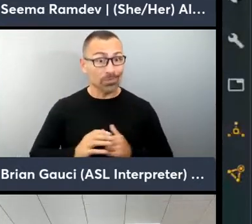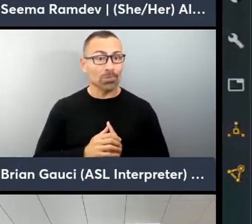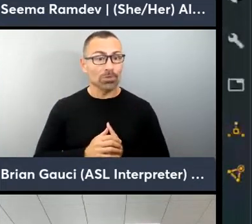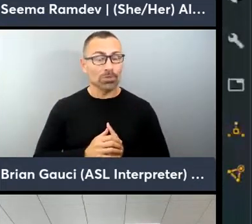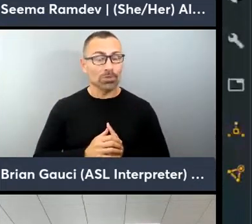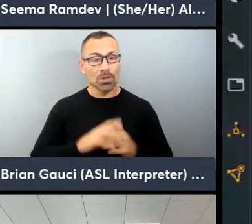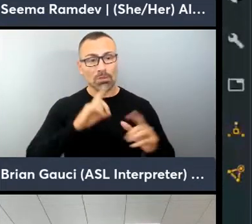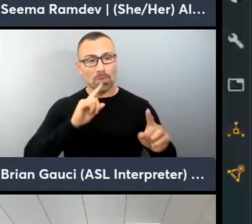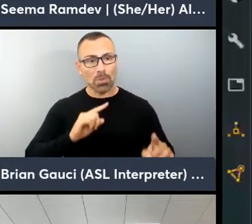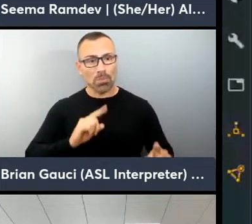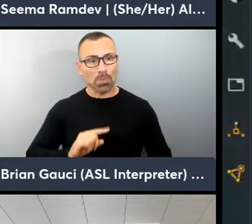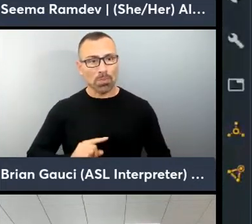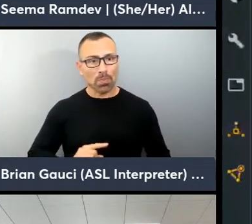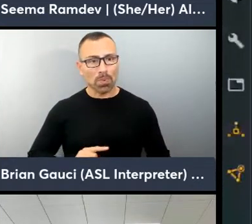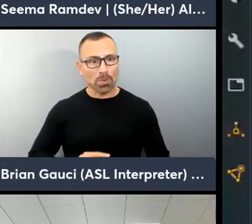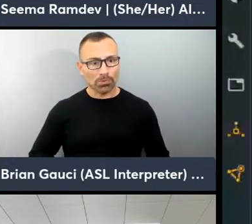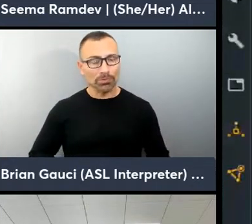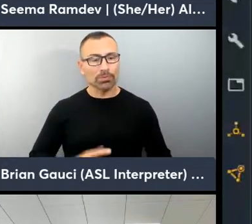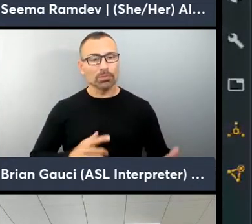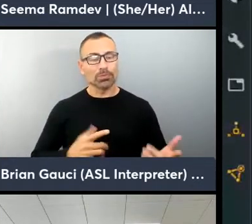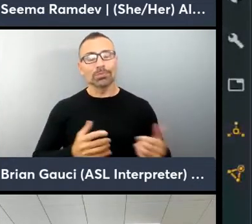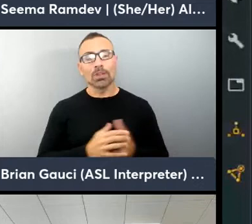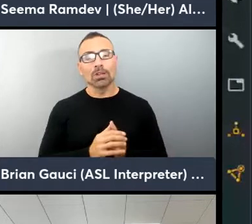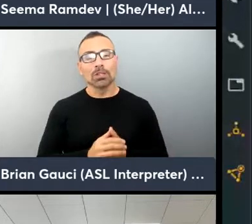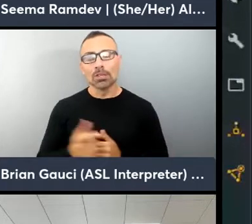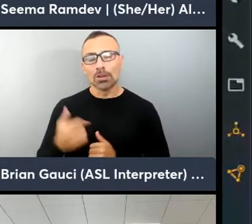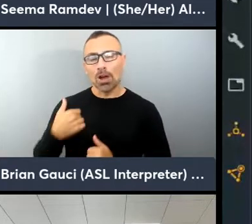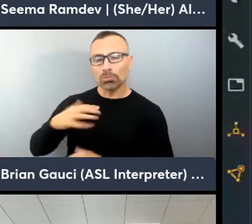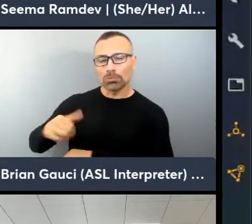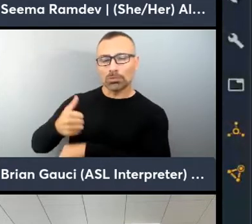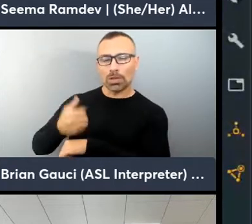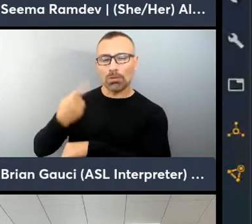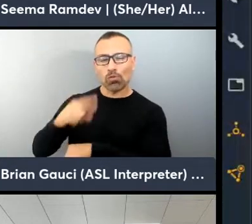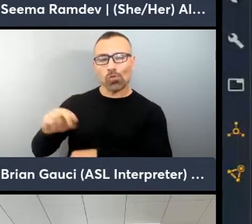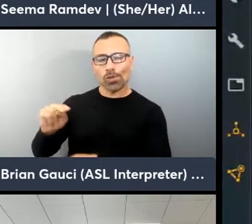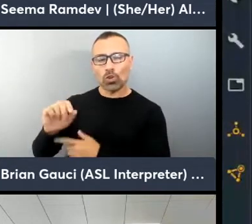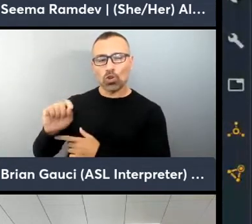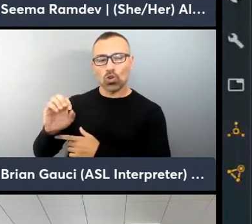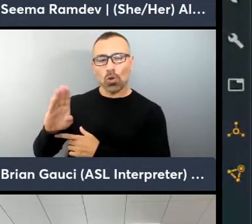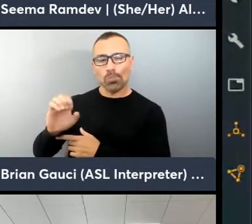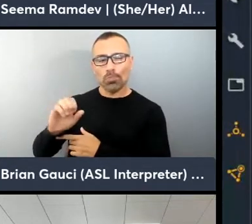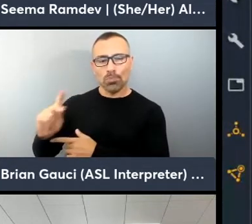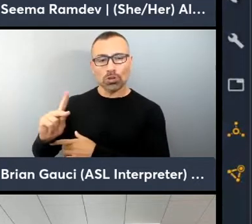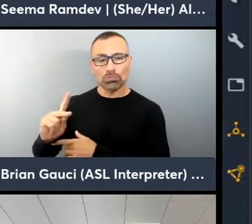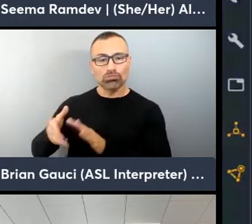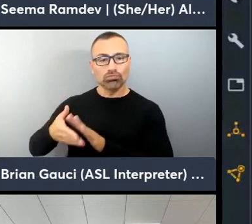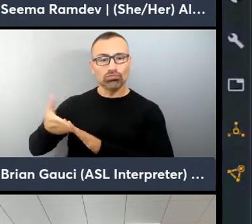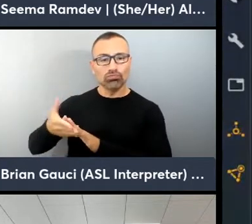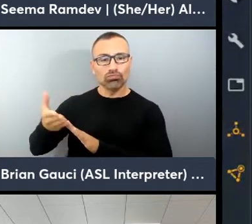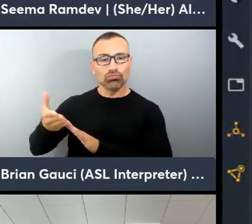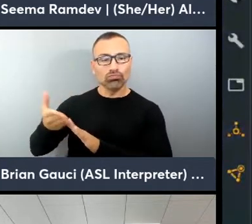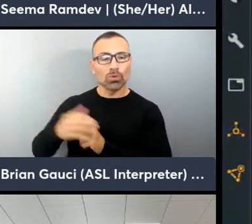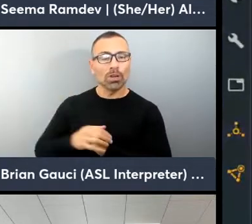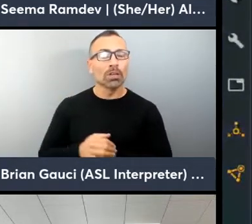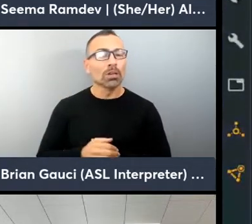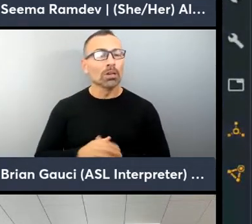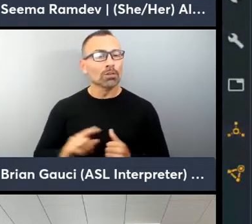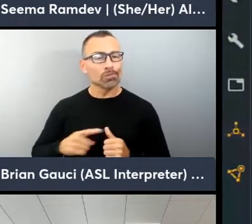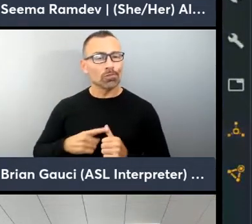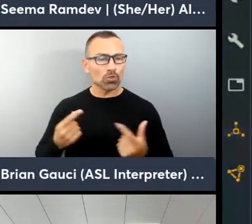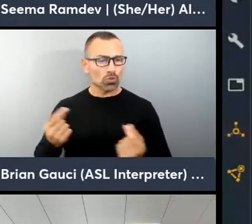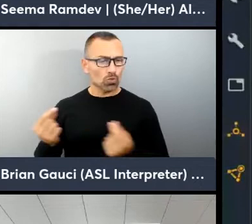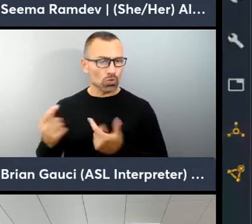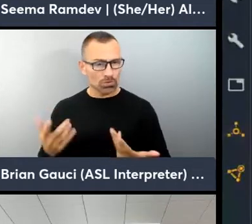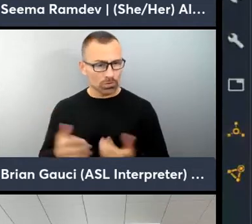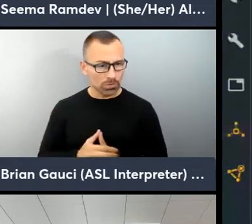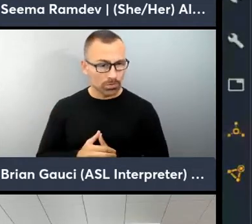some setup here just to get my notebook running. So the first thing that I want to do as part of my notebook is I want to